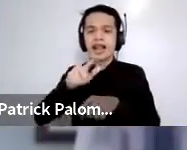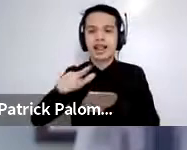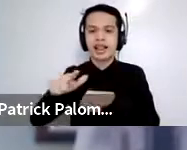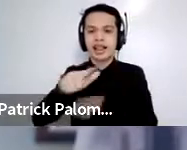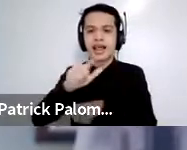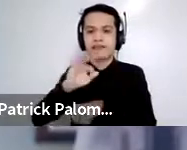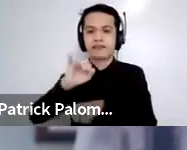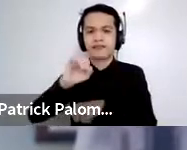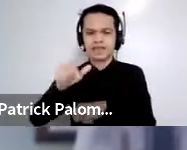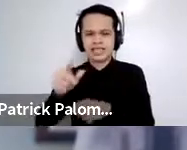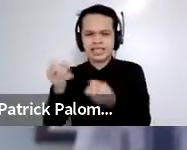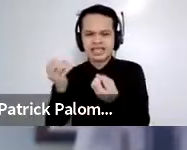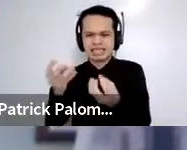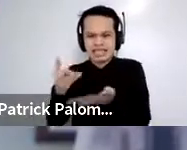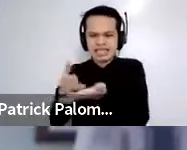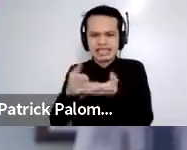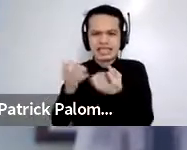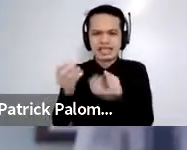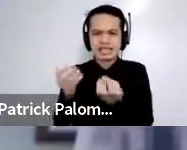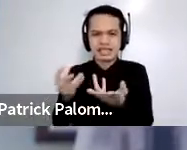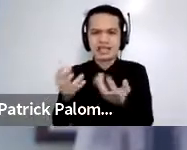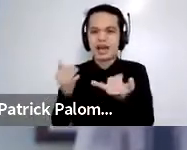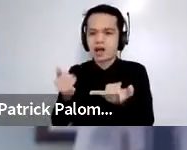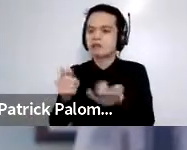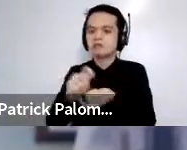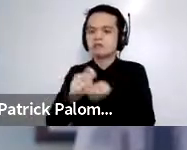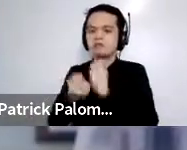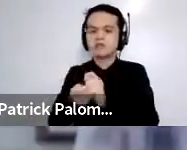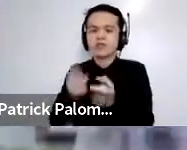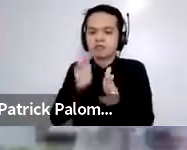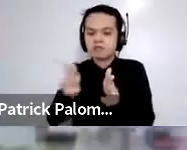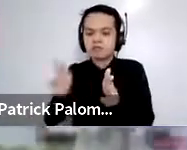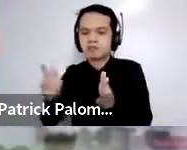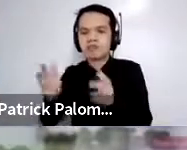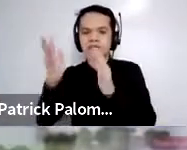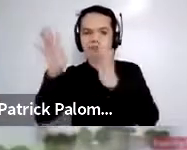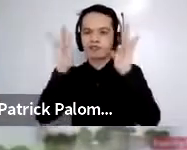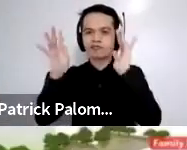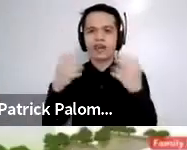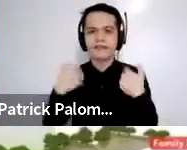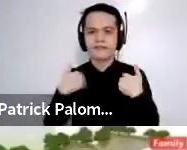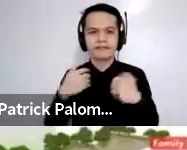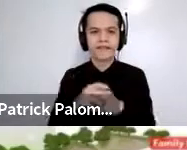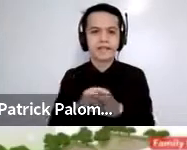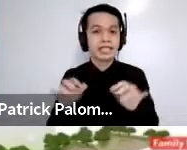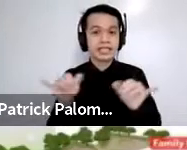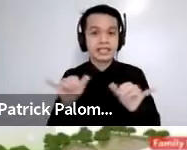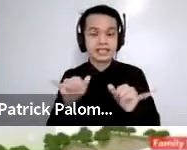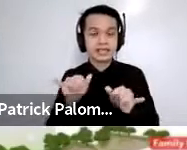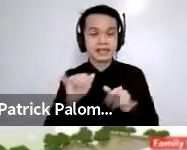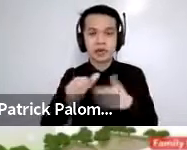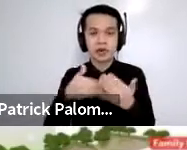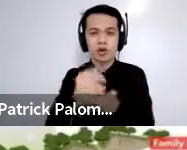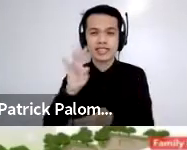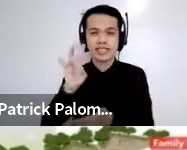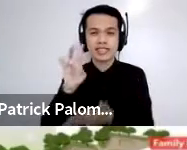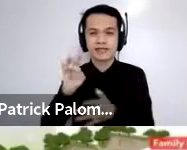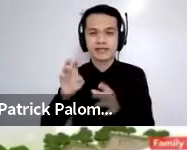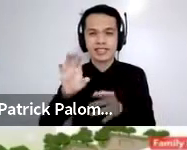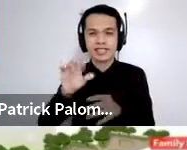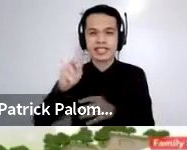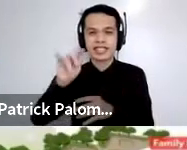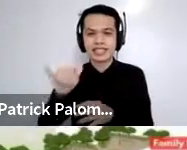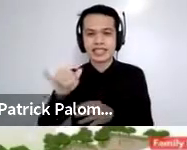park, a beautiful park with so many trees. And aside from that, in all 17 cities of Metro Manila and